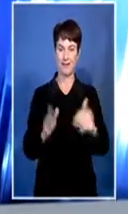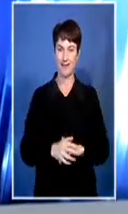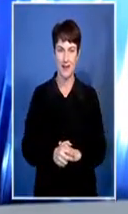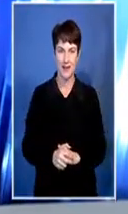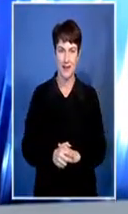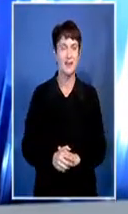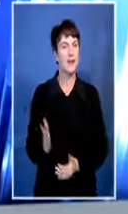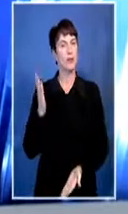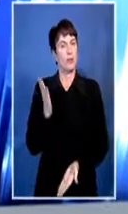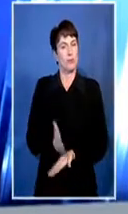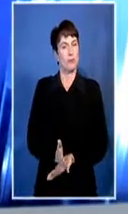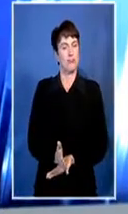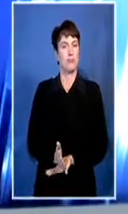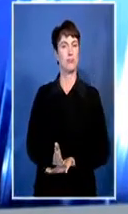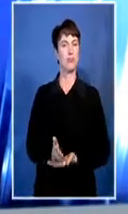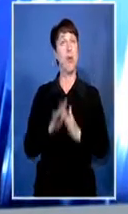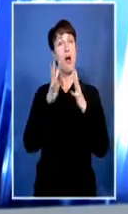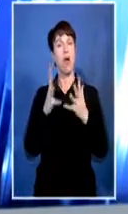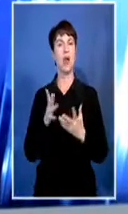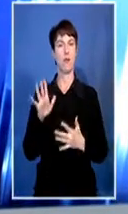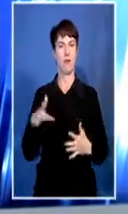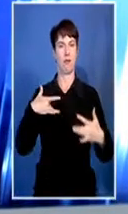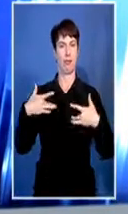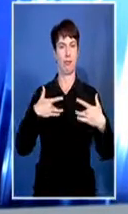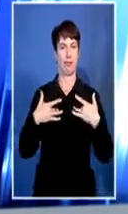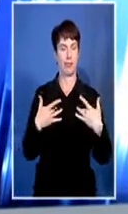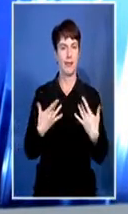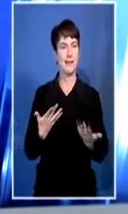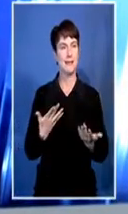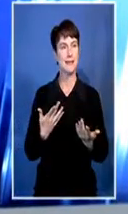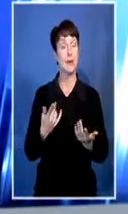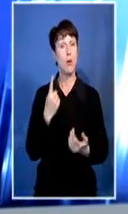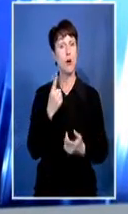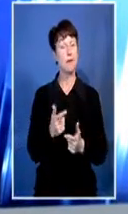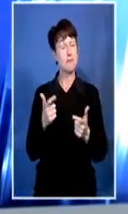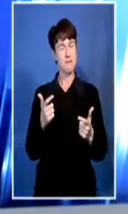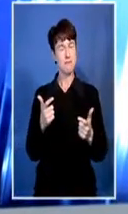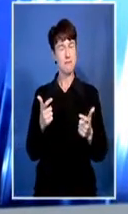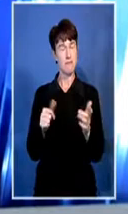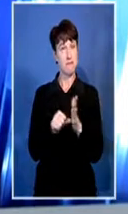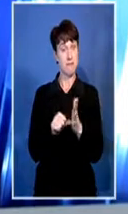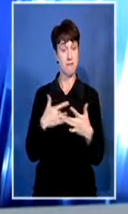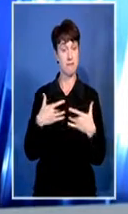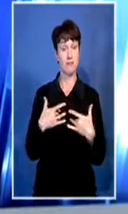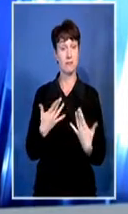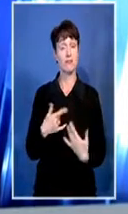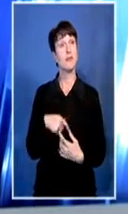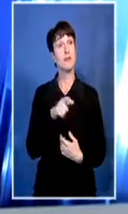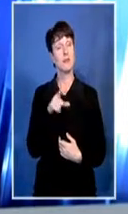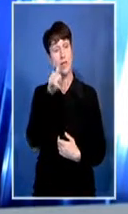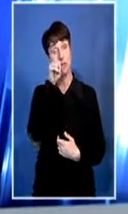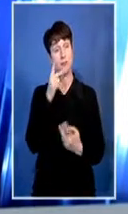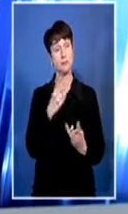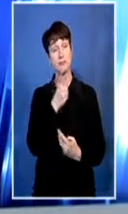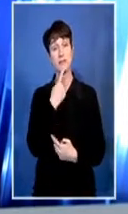there's bound to be concern in capitals around the world. What is really of concern, though, is that, again, colleagues in Egypt say that much